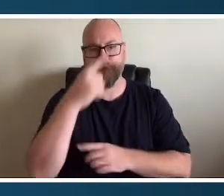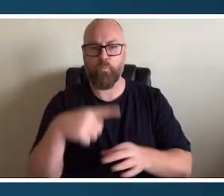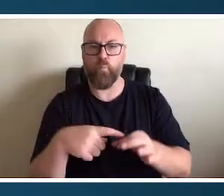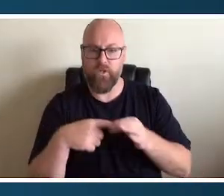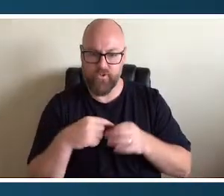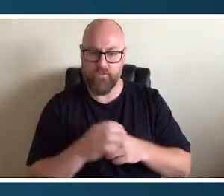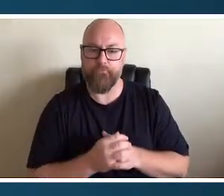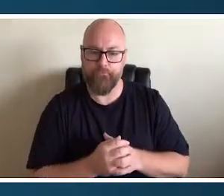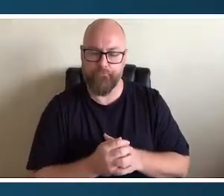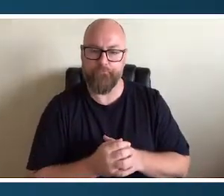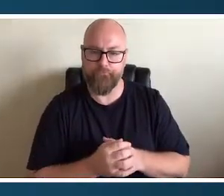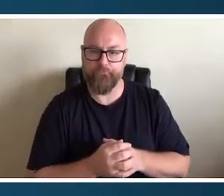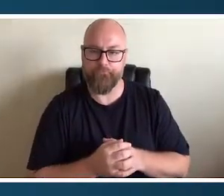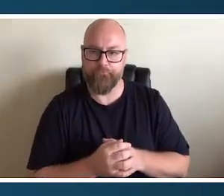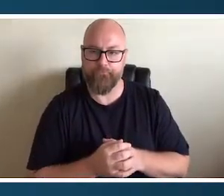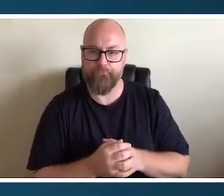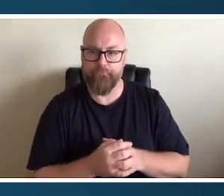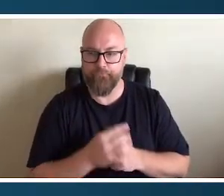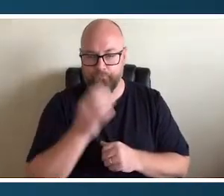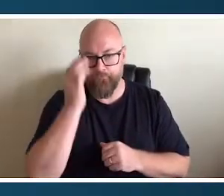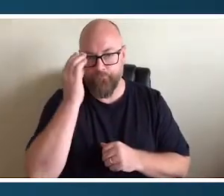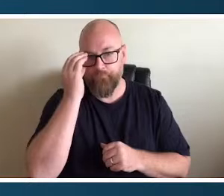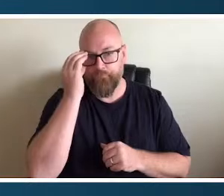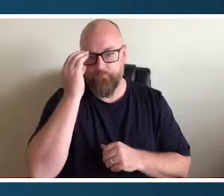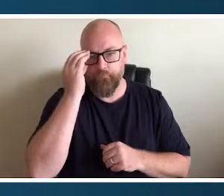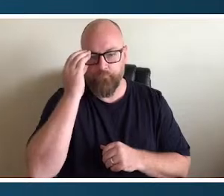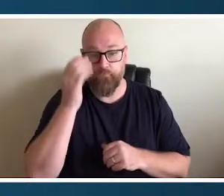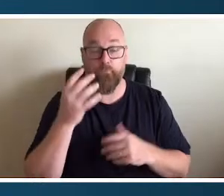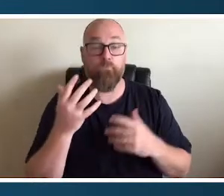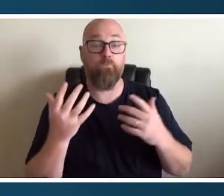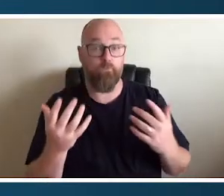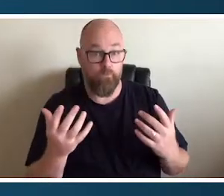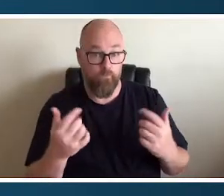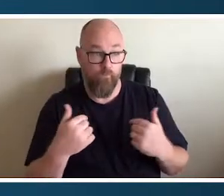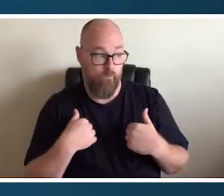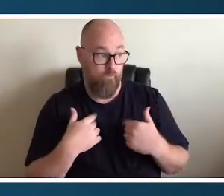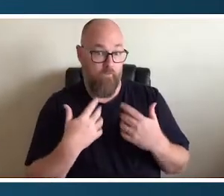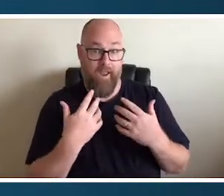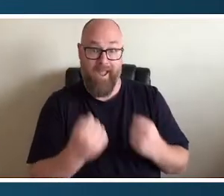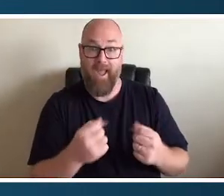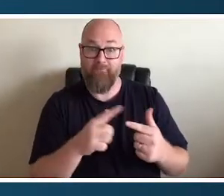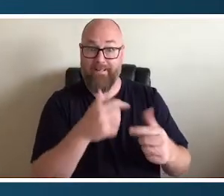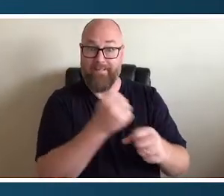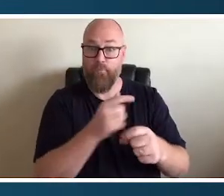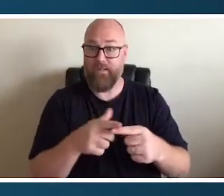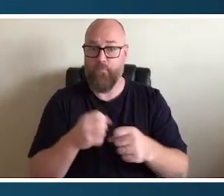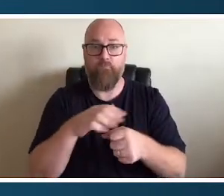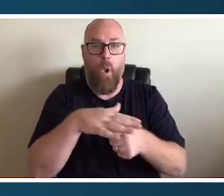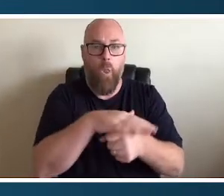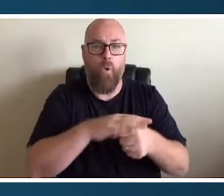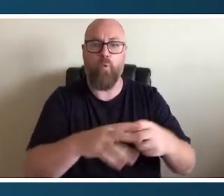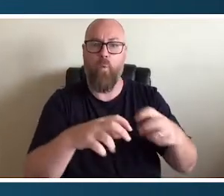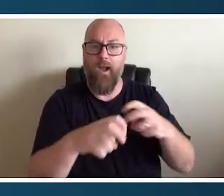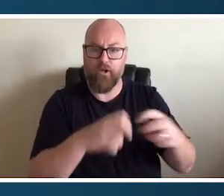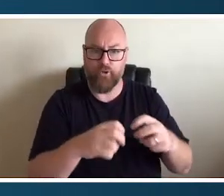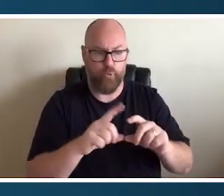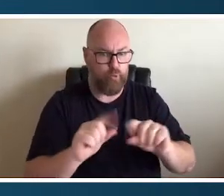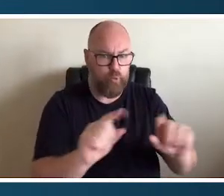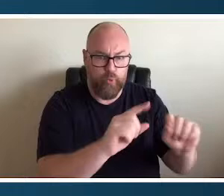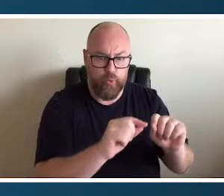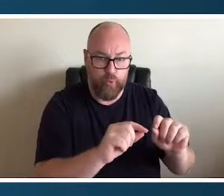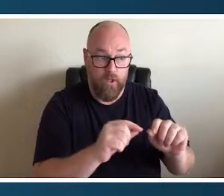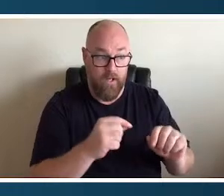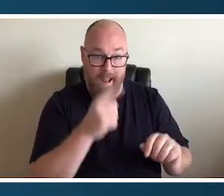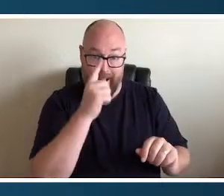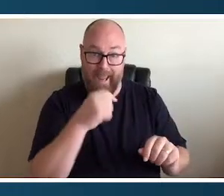positive examples. Given that there are already these examples of localized action, can we simply scale them up to generate